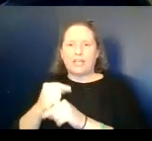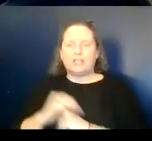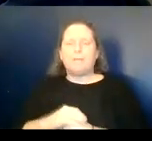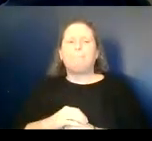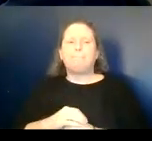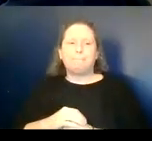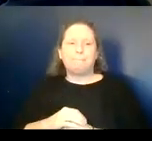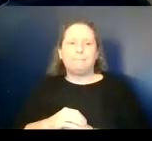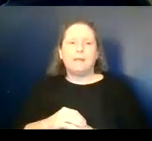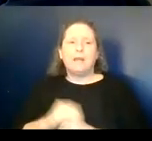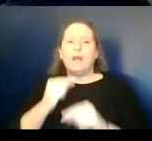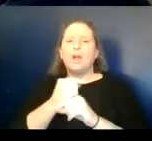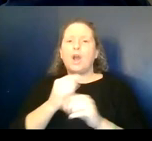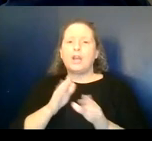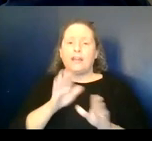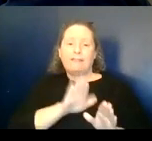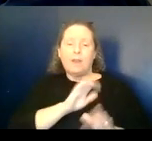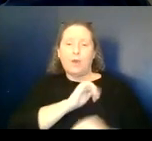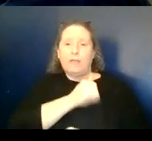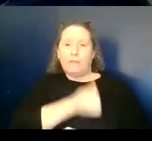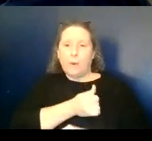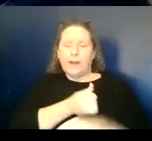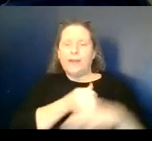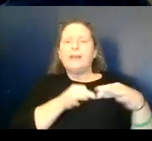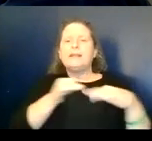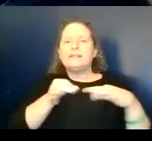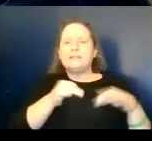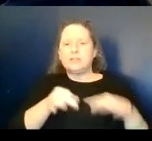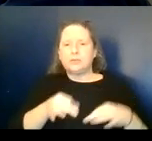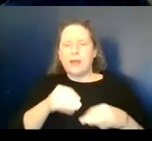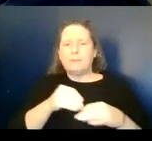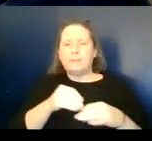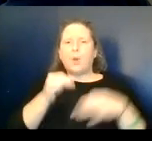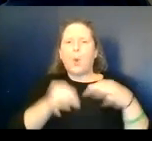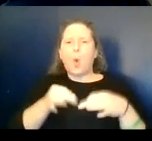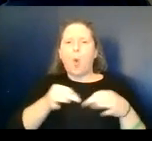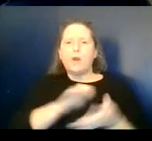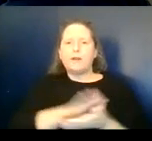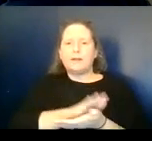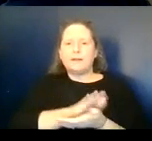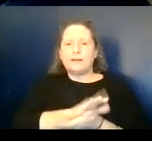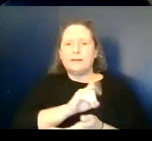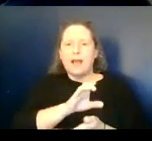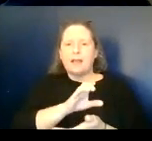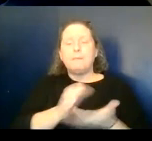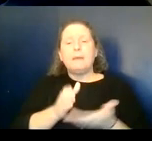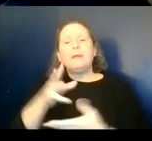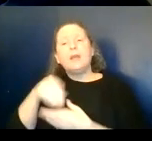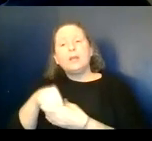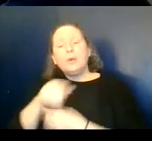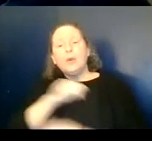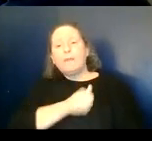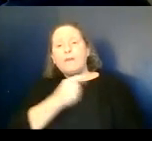A guardian's authority is spelled out in a court document and may include authority for medical care decisions,